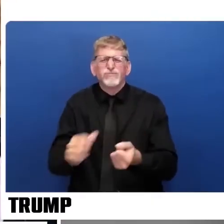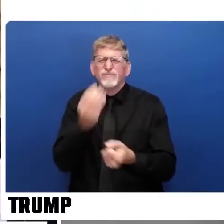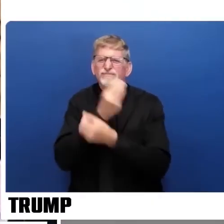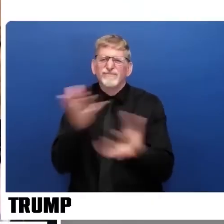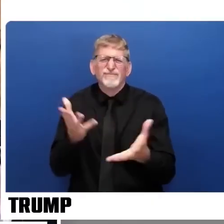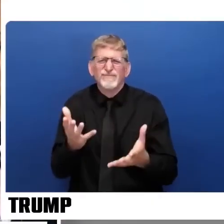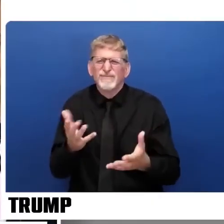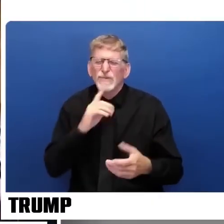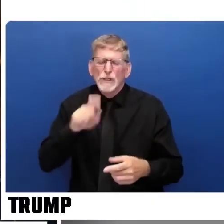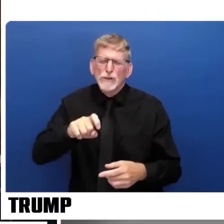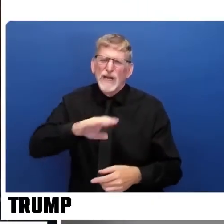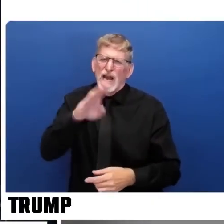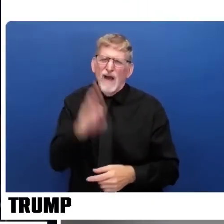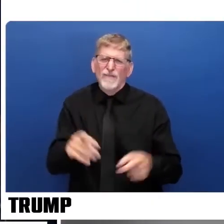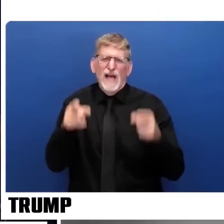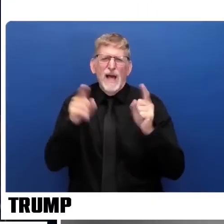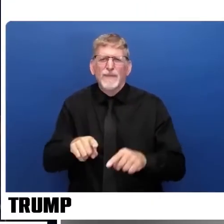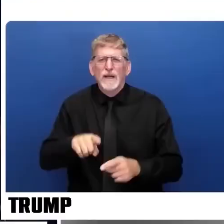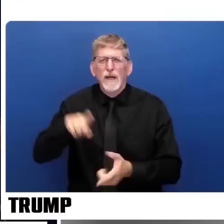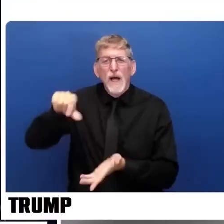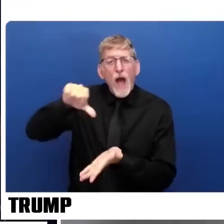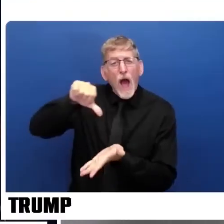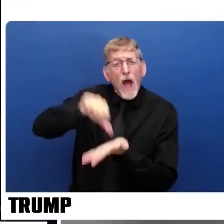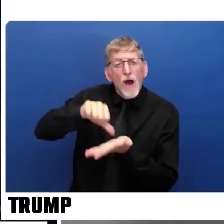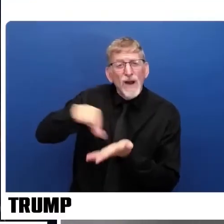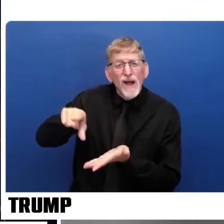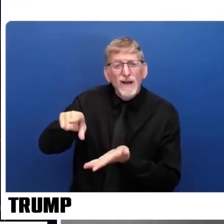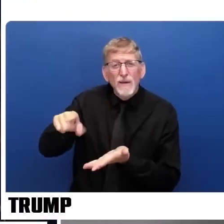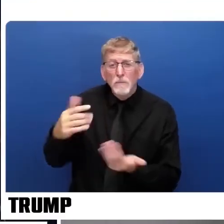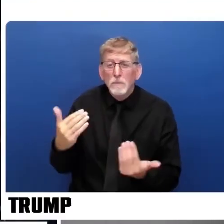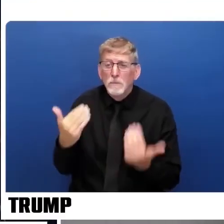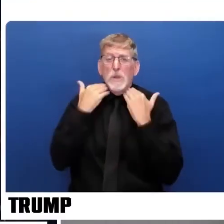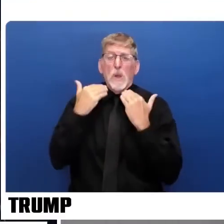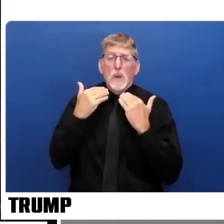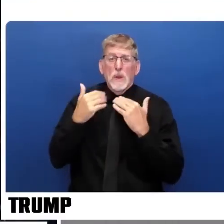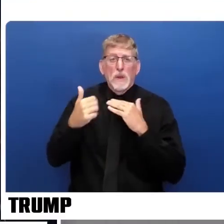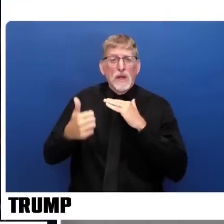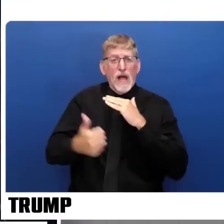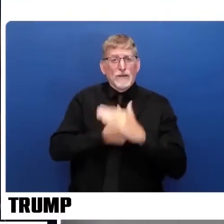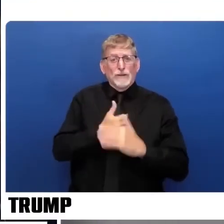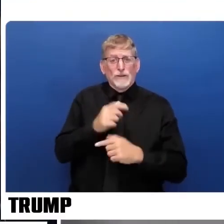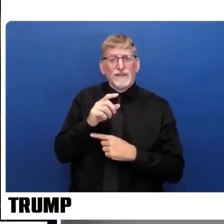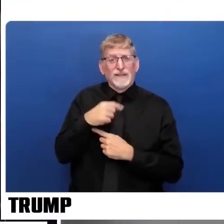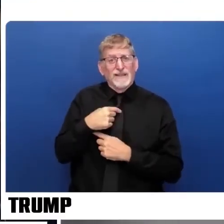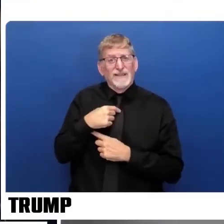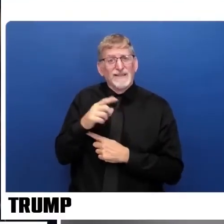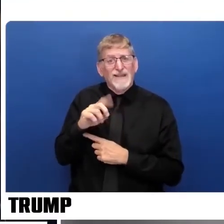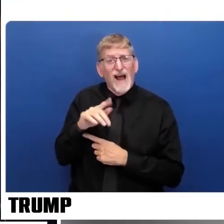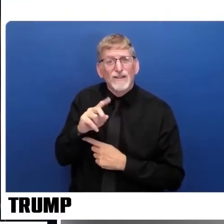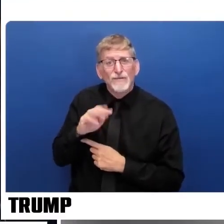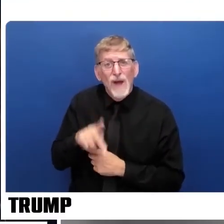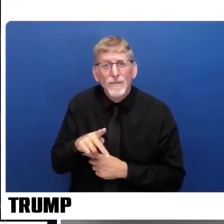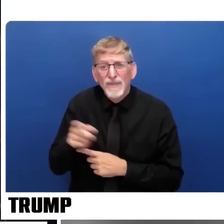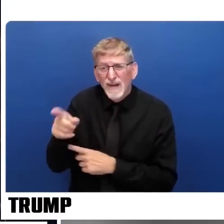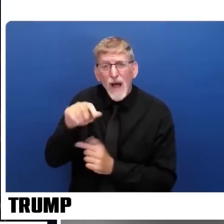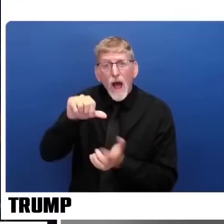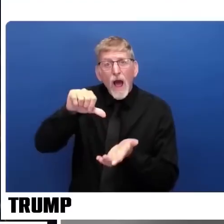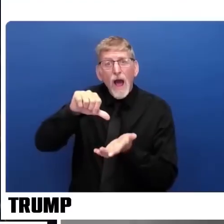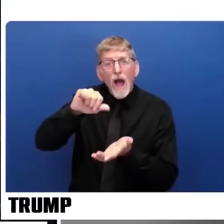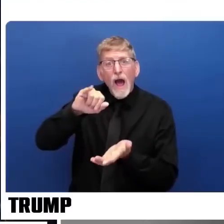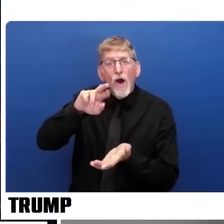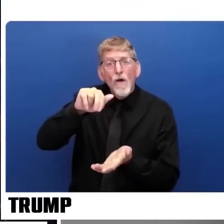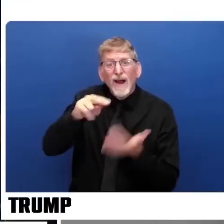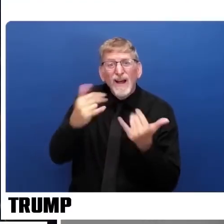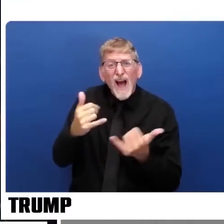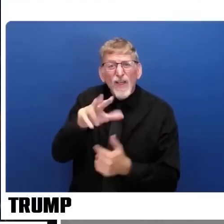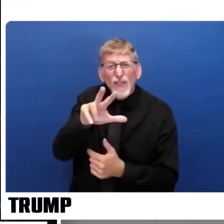was broke under Donald Trump. Now Iran has $300 billion because they took off all the sanctions that I had. Iran